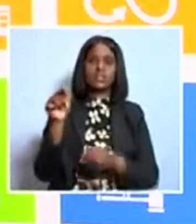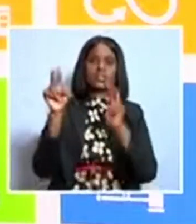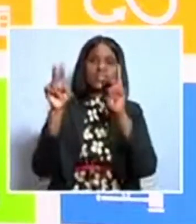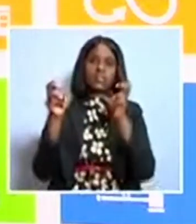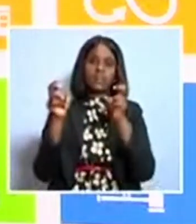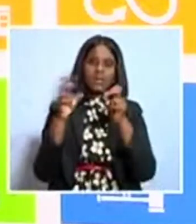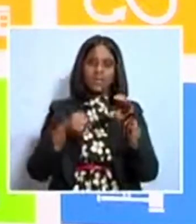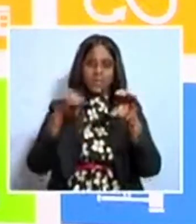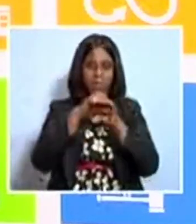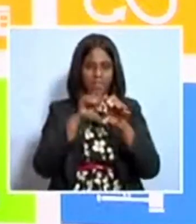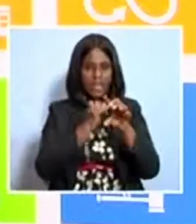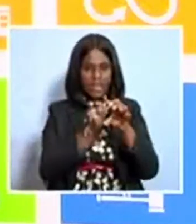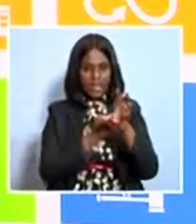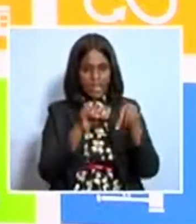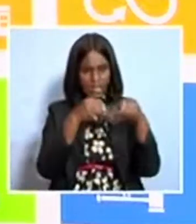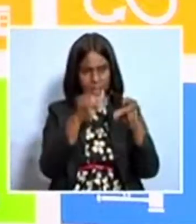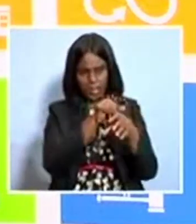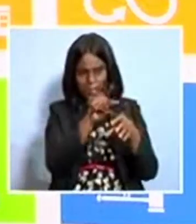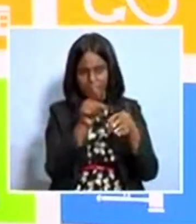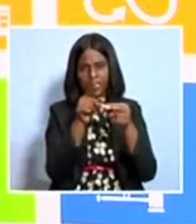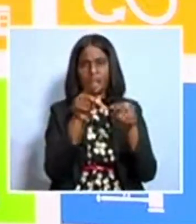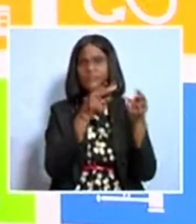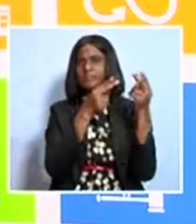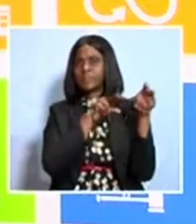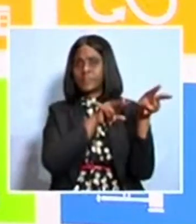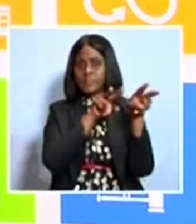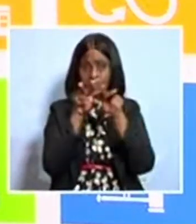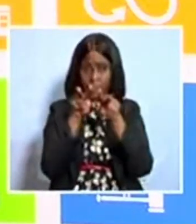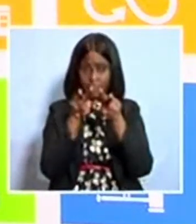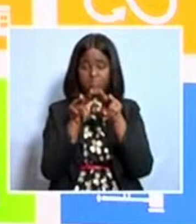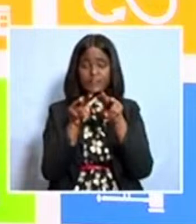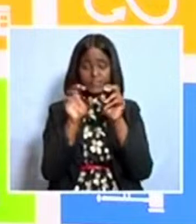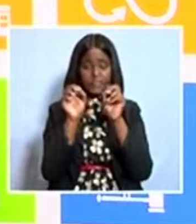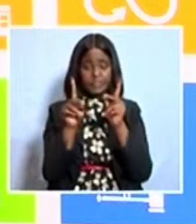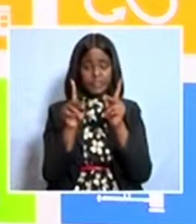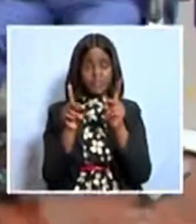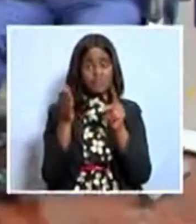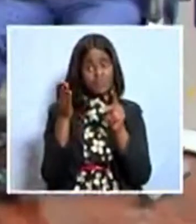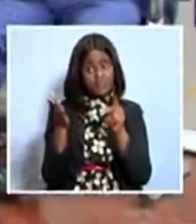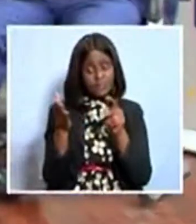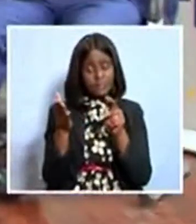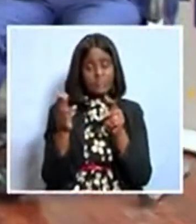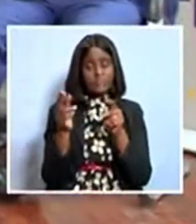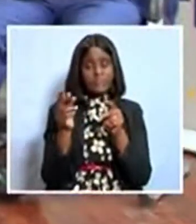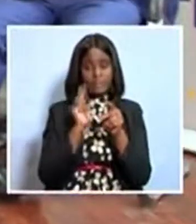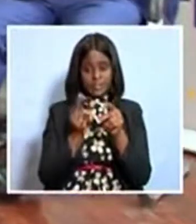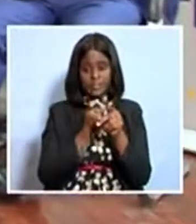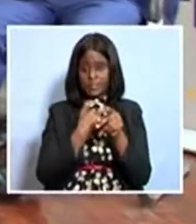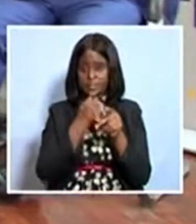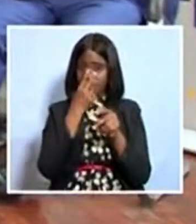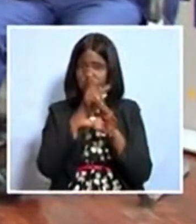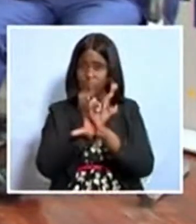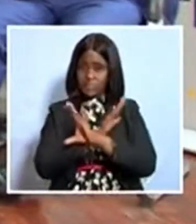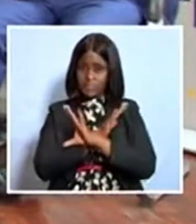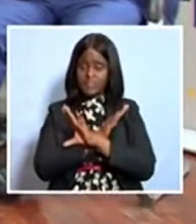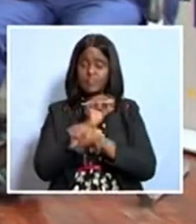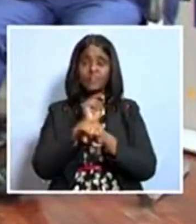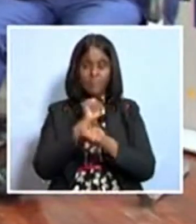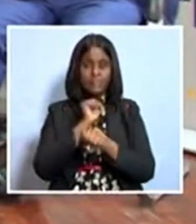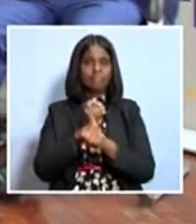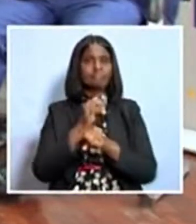included so that we provide oversight. Okay. All right, Samantha, we've seen Zambia doing well when it comes